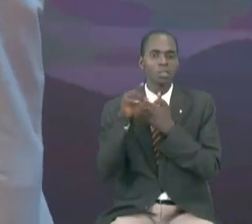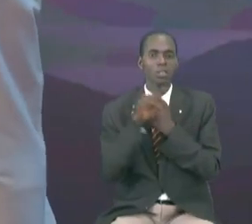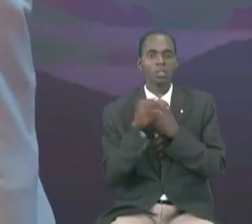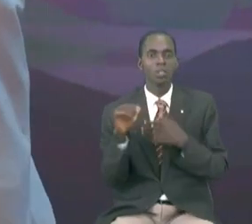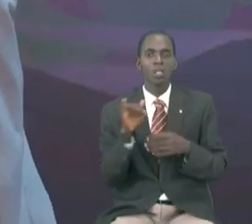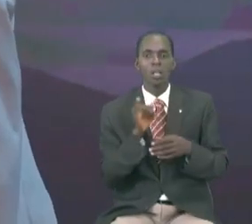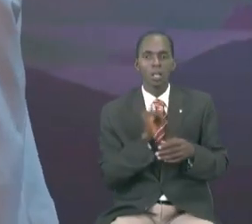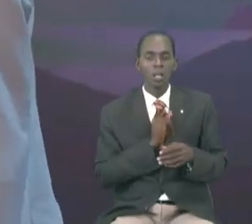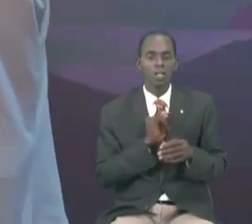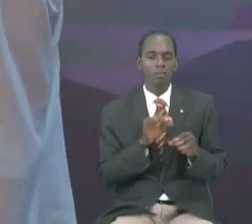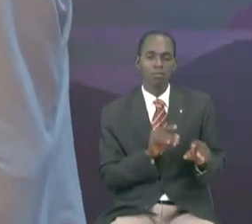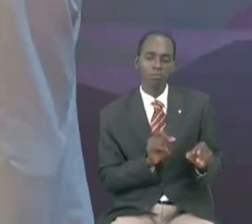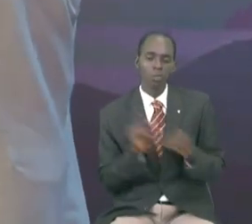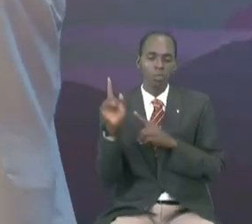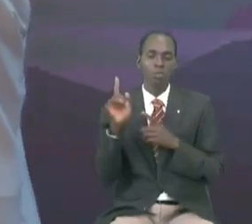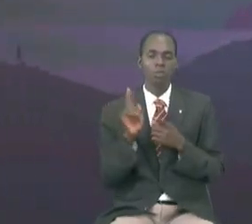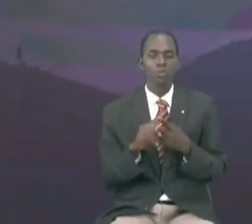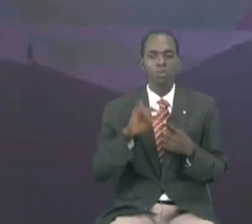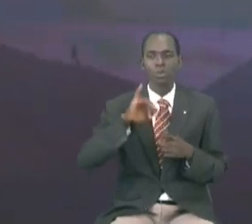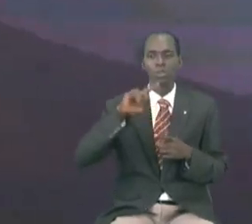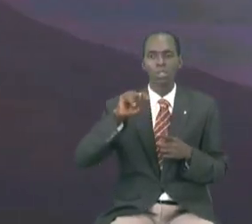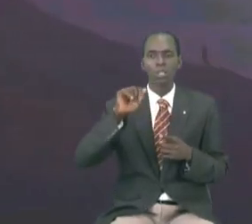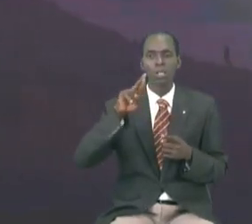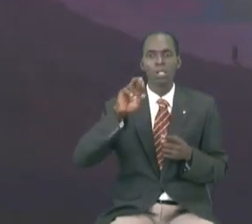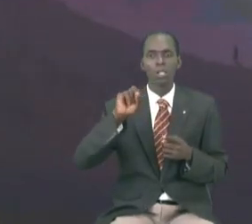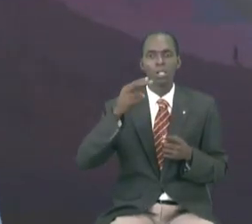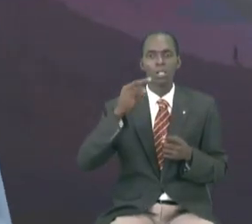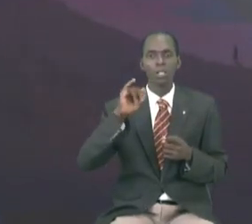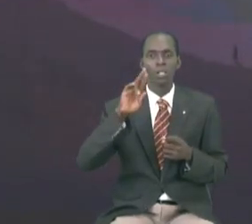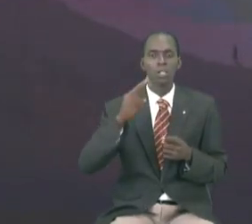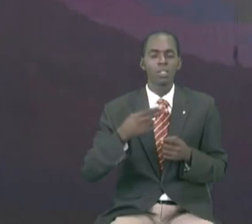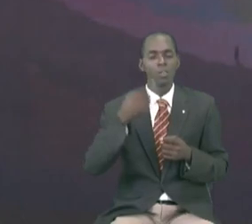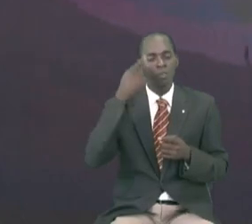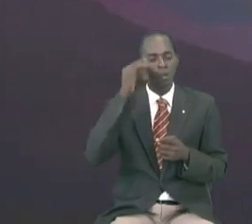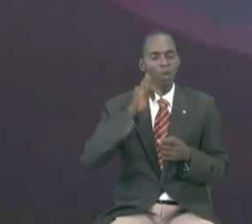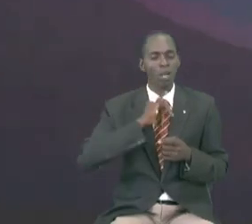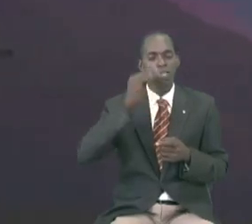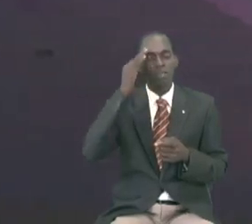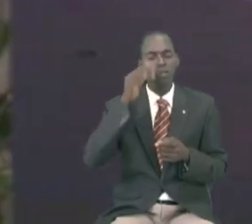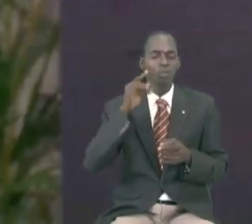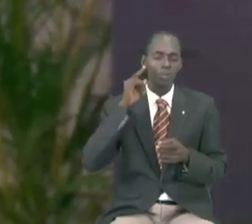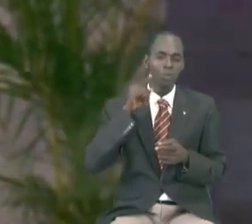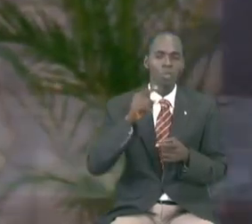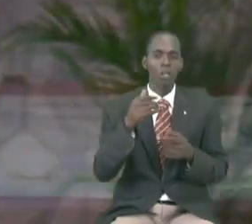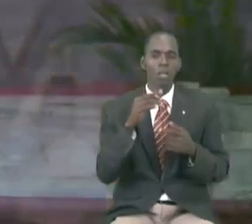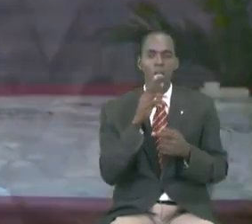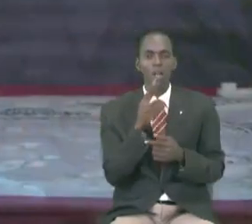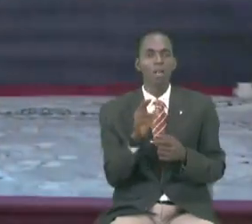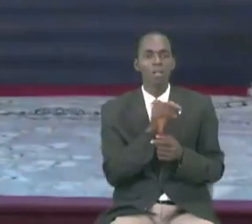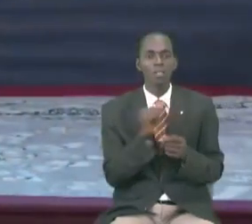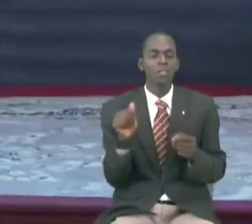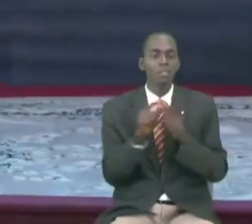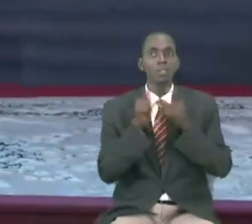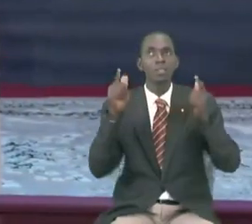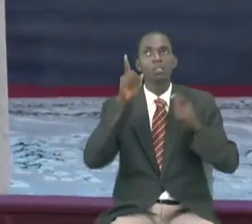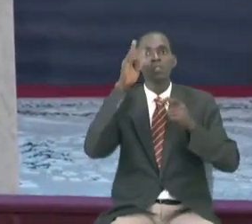and merciful, slow to anger and of great kindness, and repentest thee of the evil.